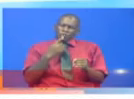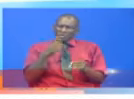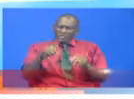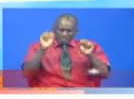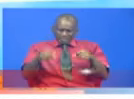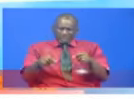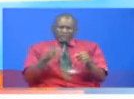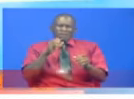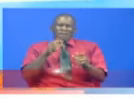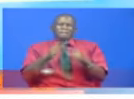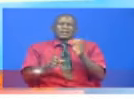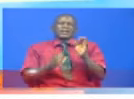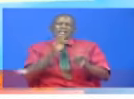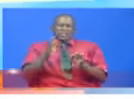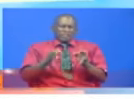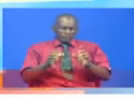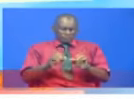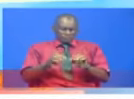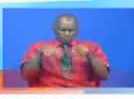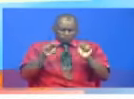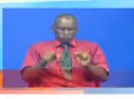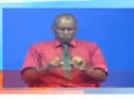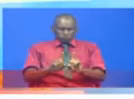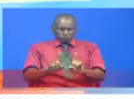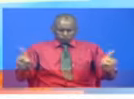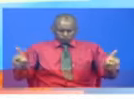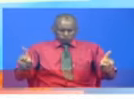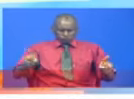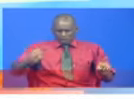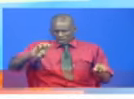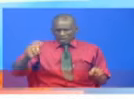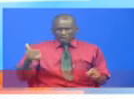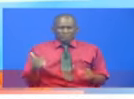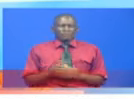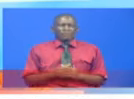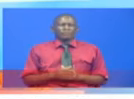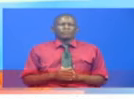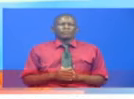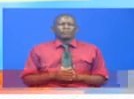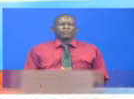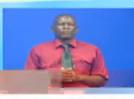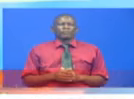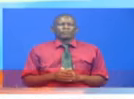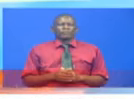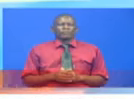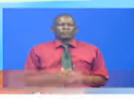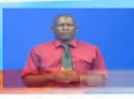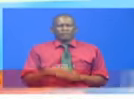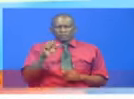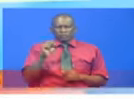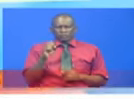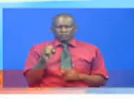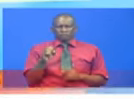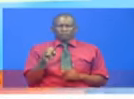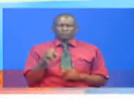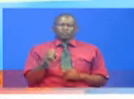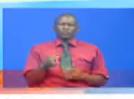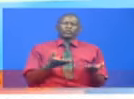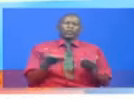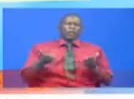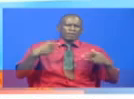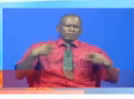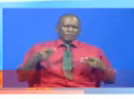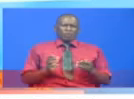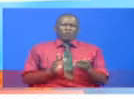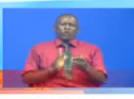existing physical and social distance measures are applied. Okay, so where people